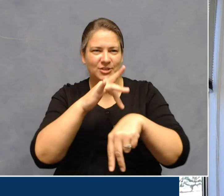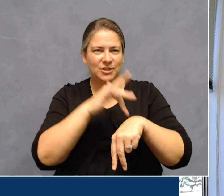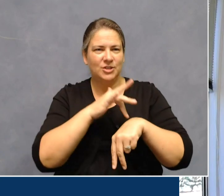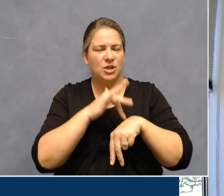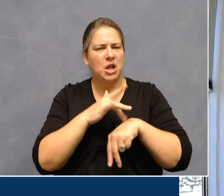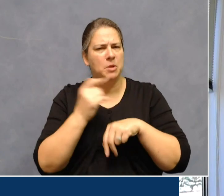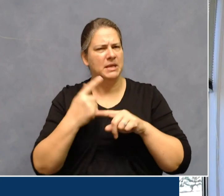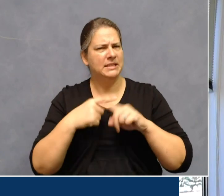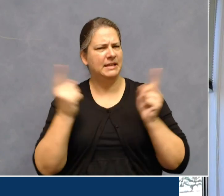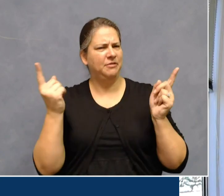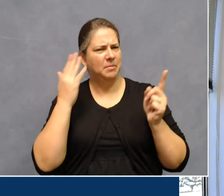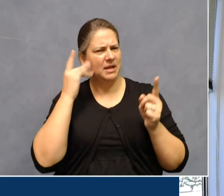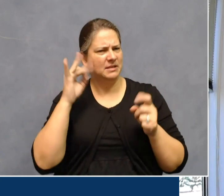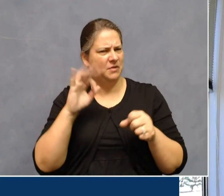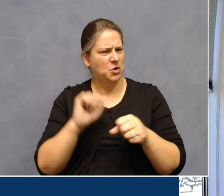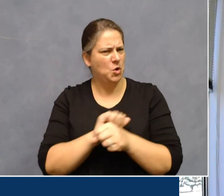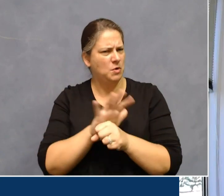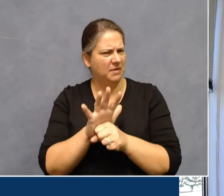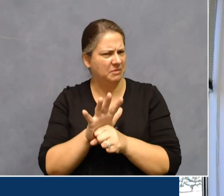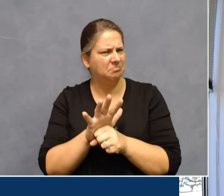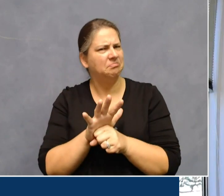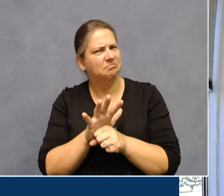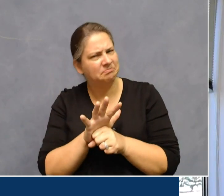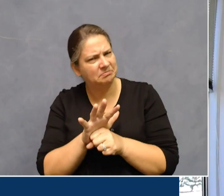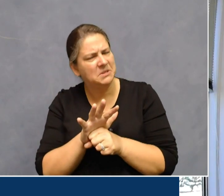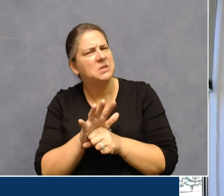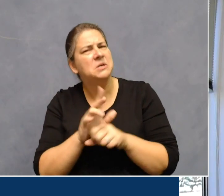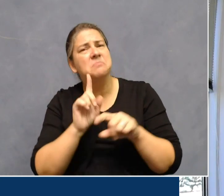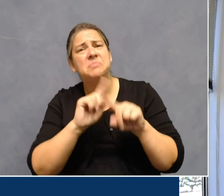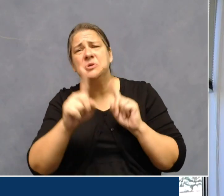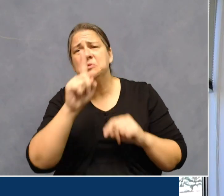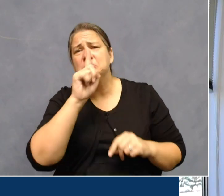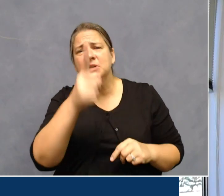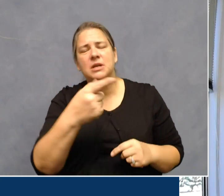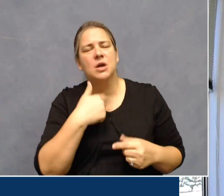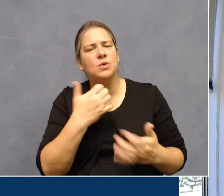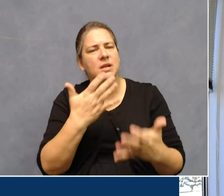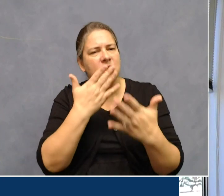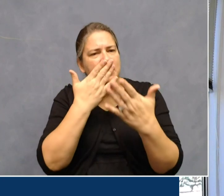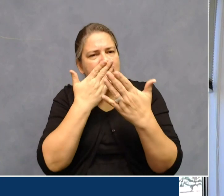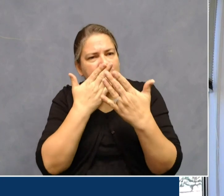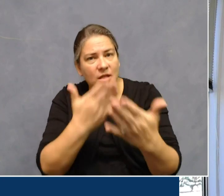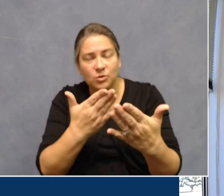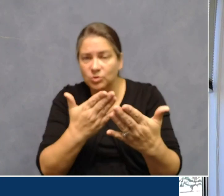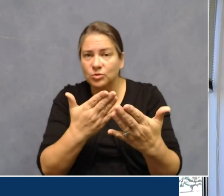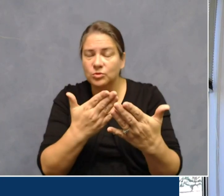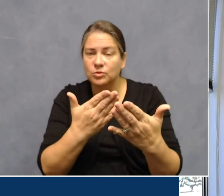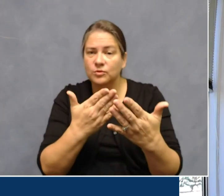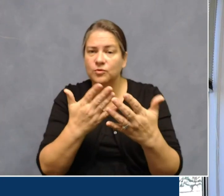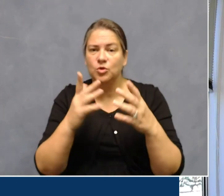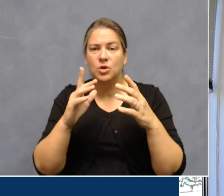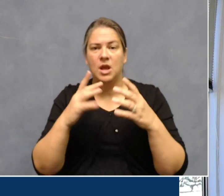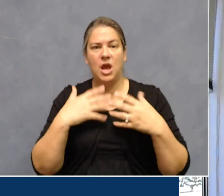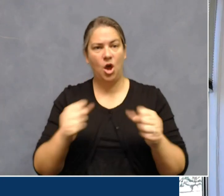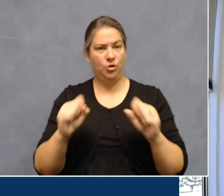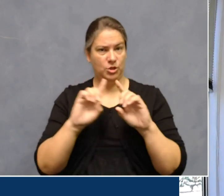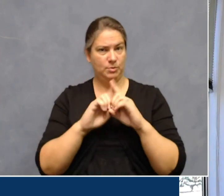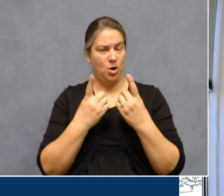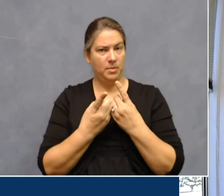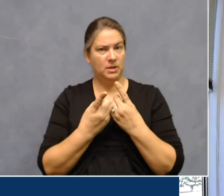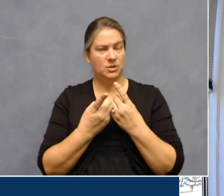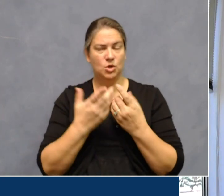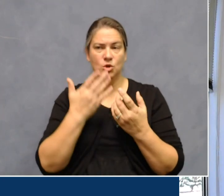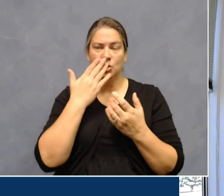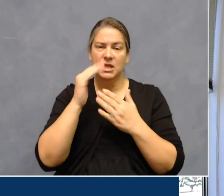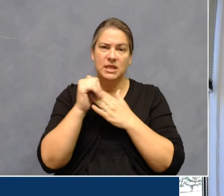thank you to our local health department leaders and workers who are doing such hard work for everybody across the